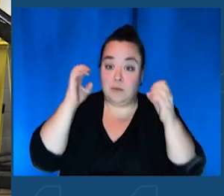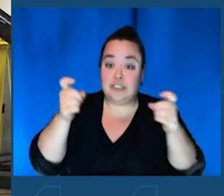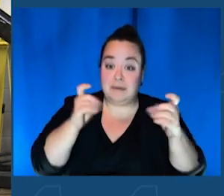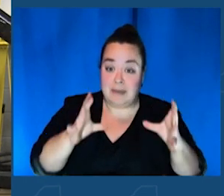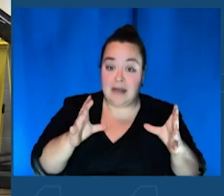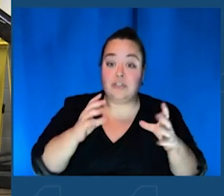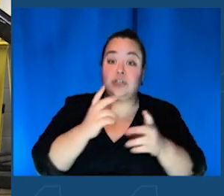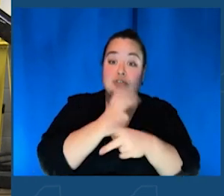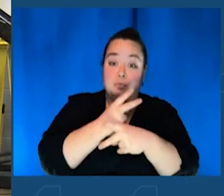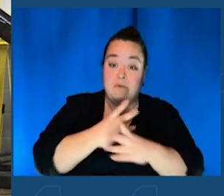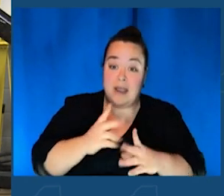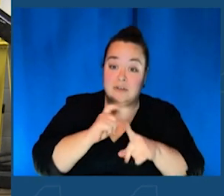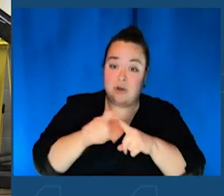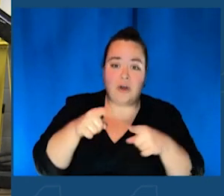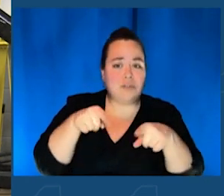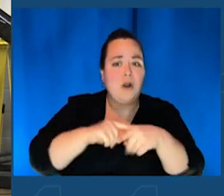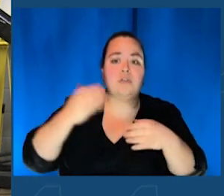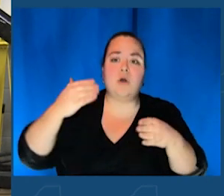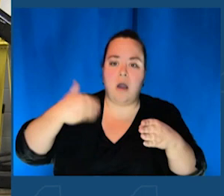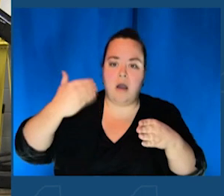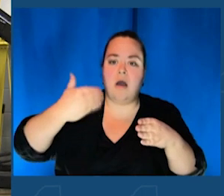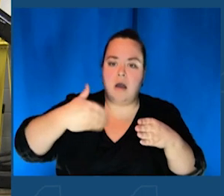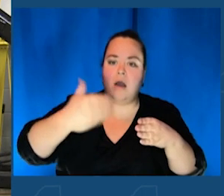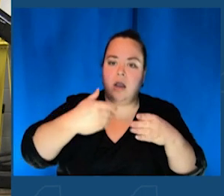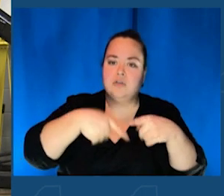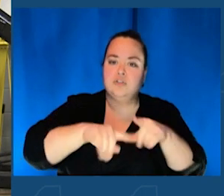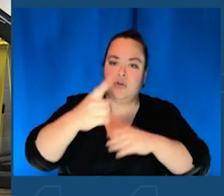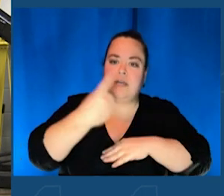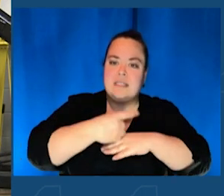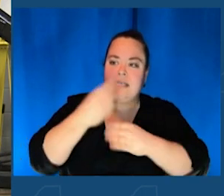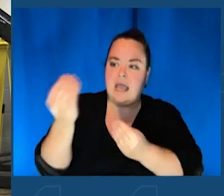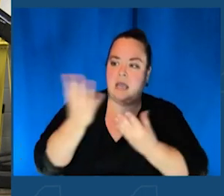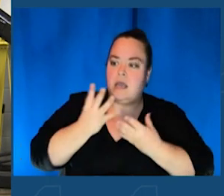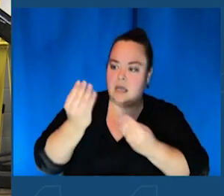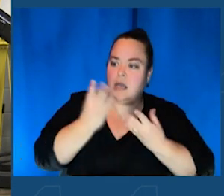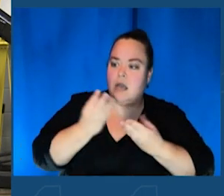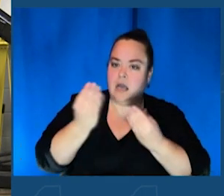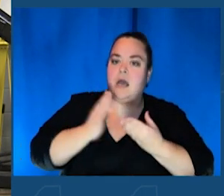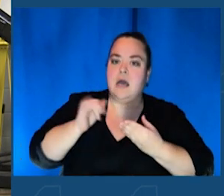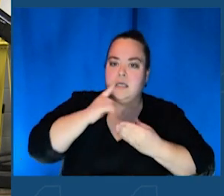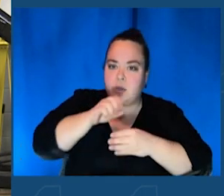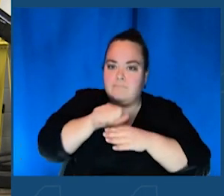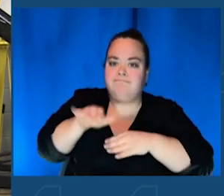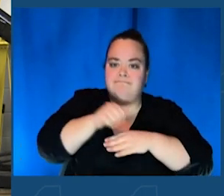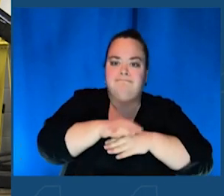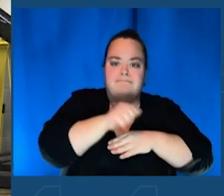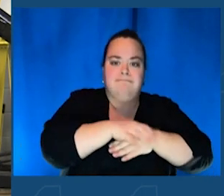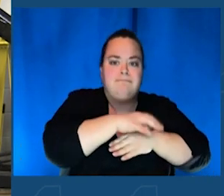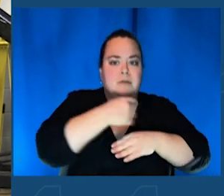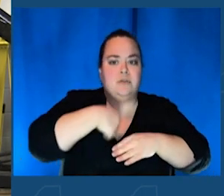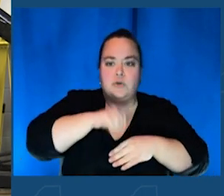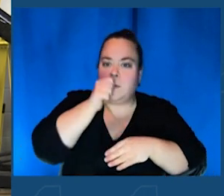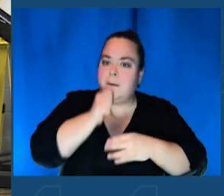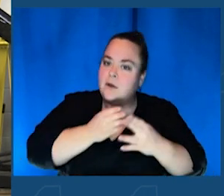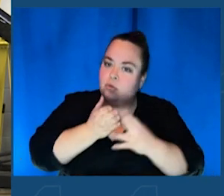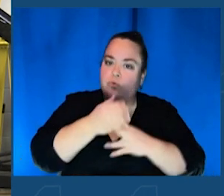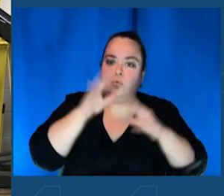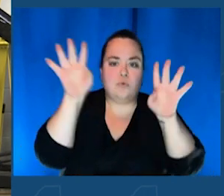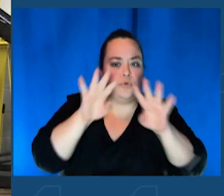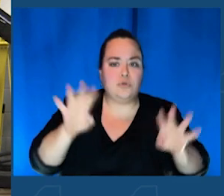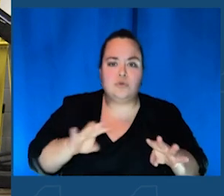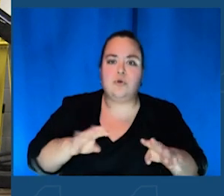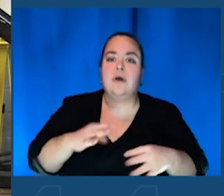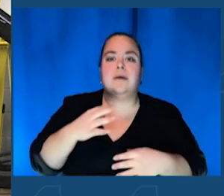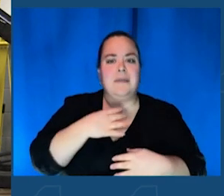but also throughout the day letting us know what we needed to do so we could get through the storm as quickly as possible. And I like the position we're